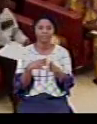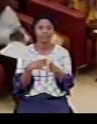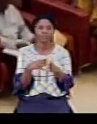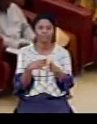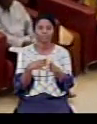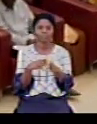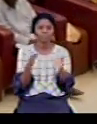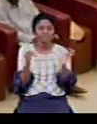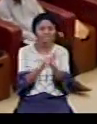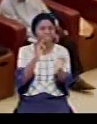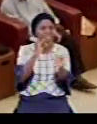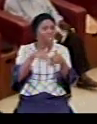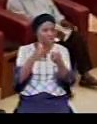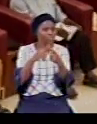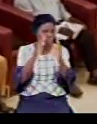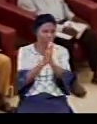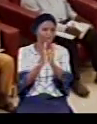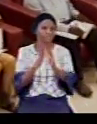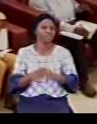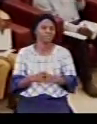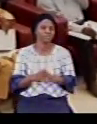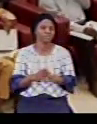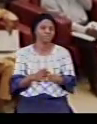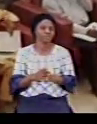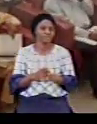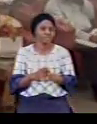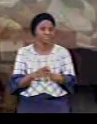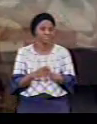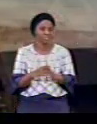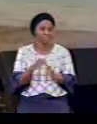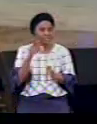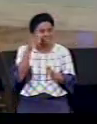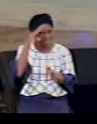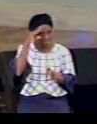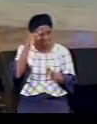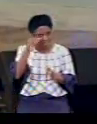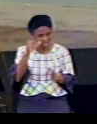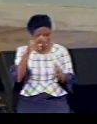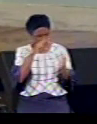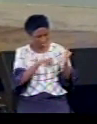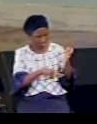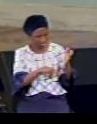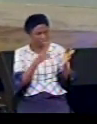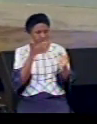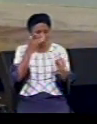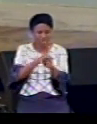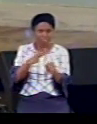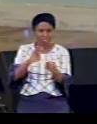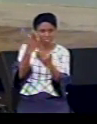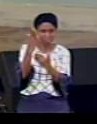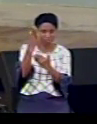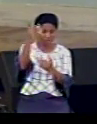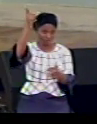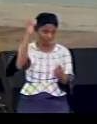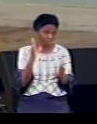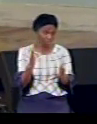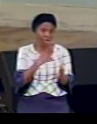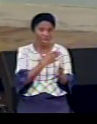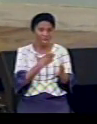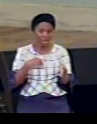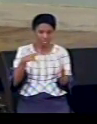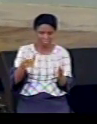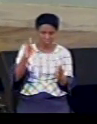how to pray. You look at the promises of God. You embrace a particular promise